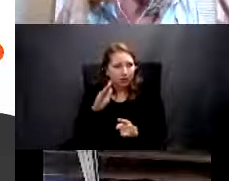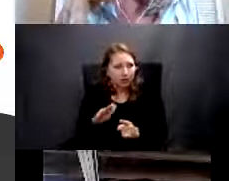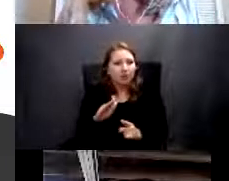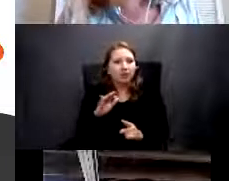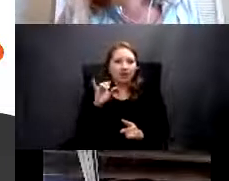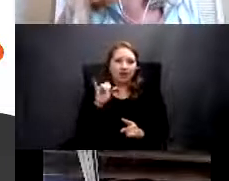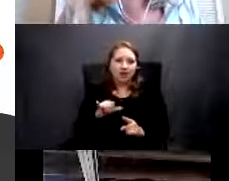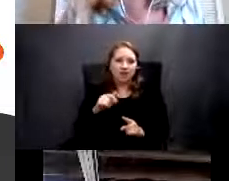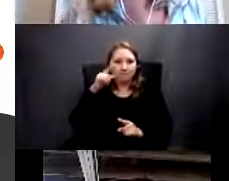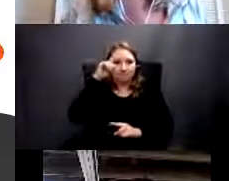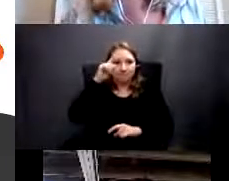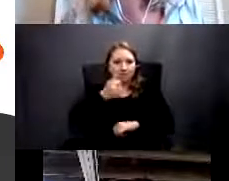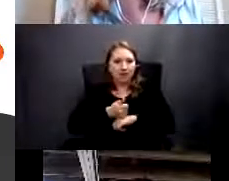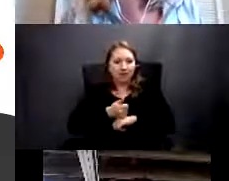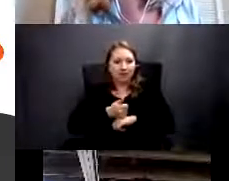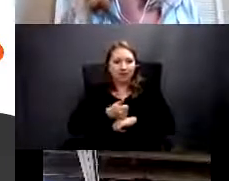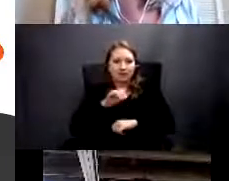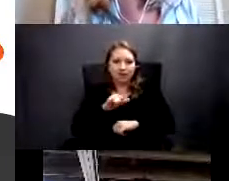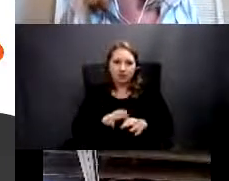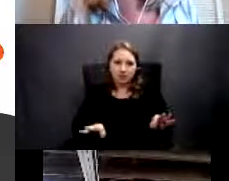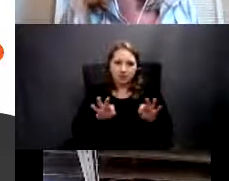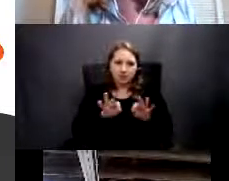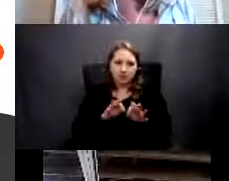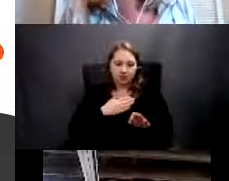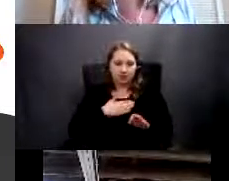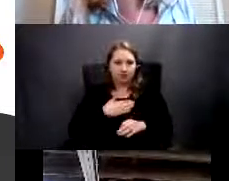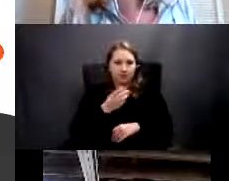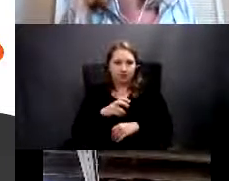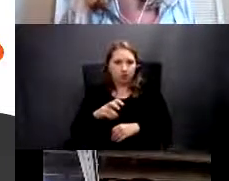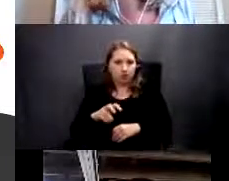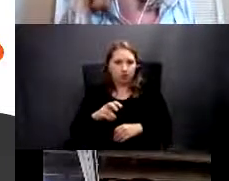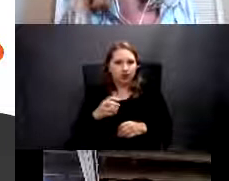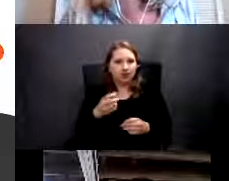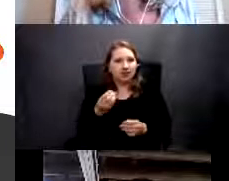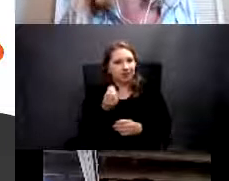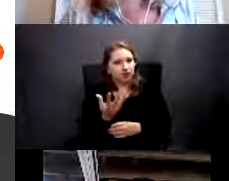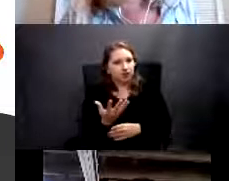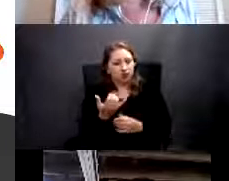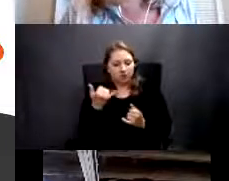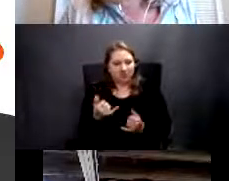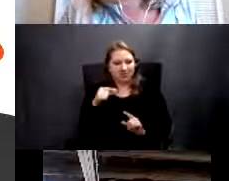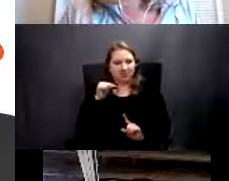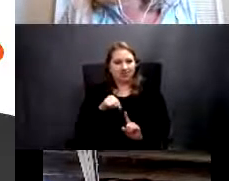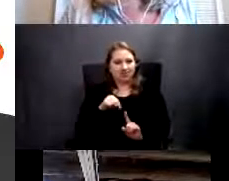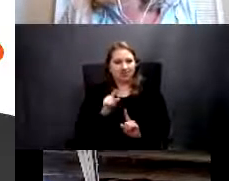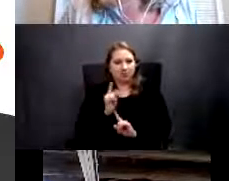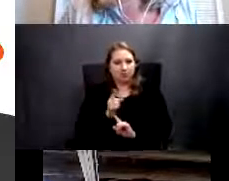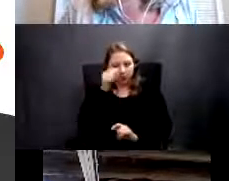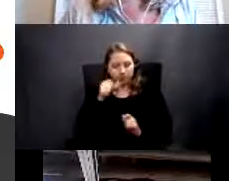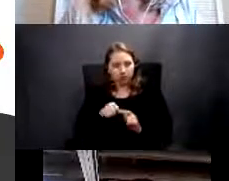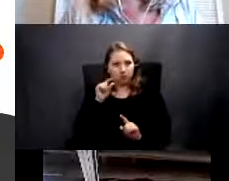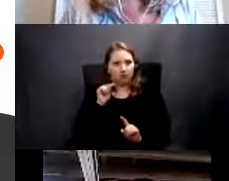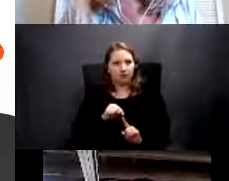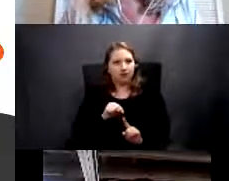mindfulness is such an important piece of my journey today, and always coming back to this moment, because what I have